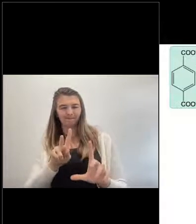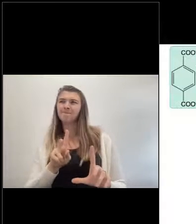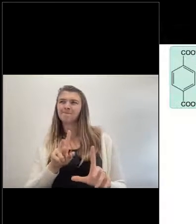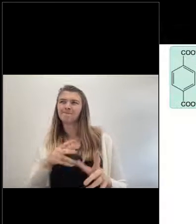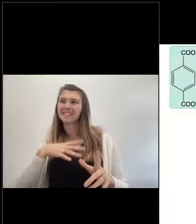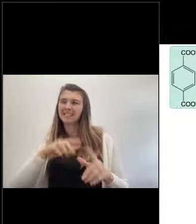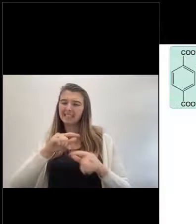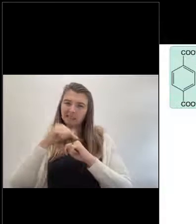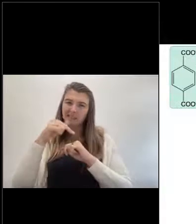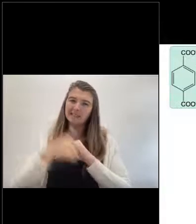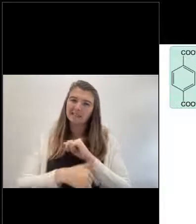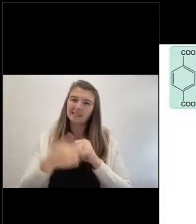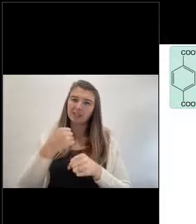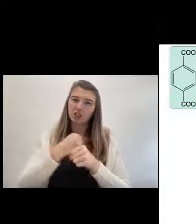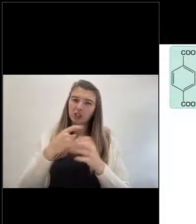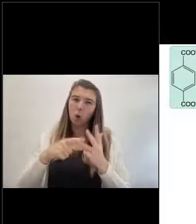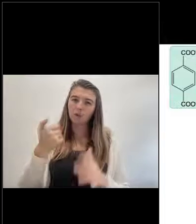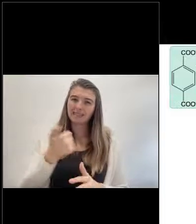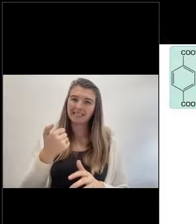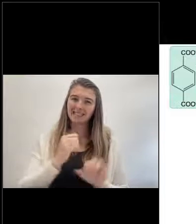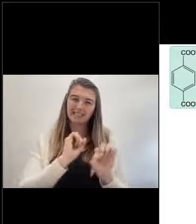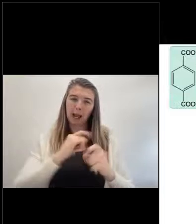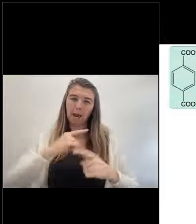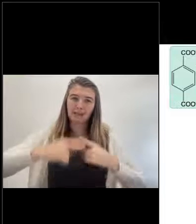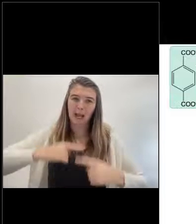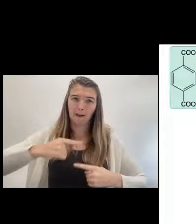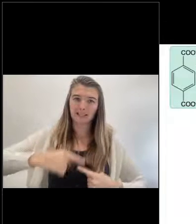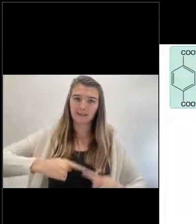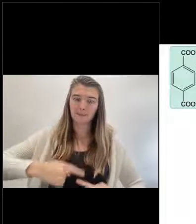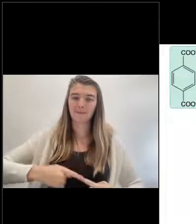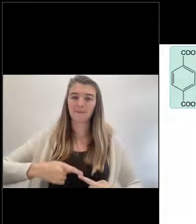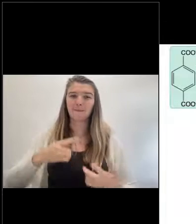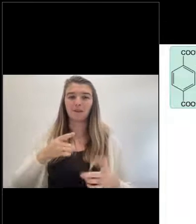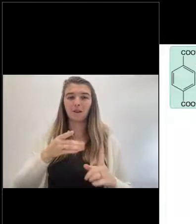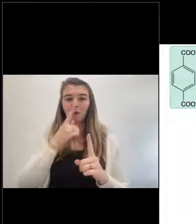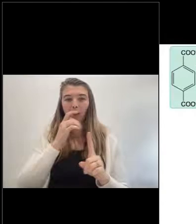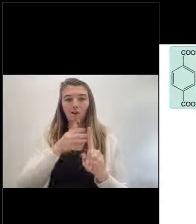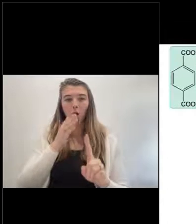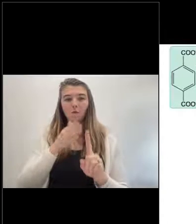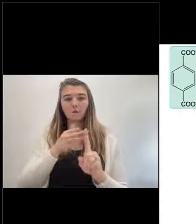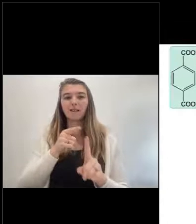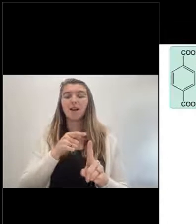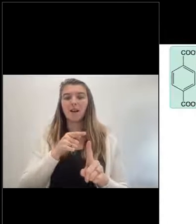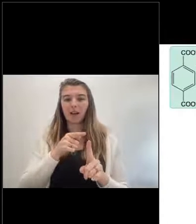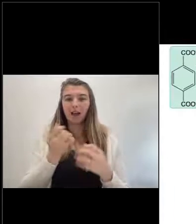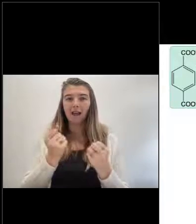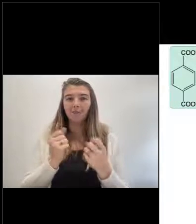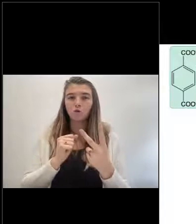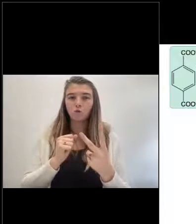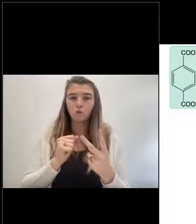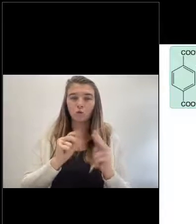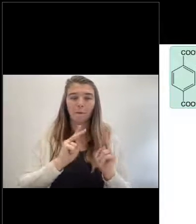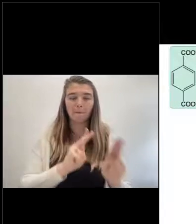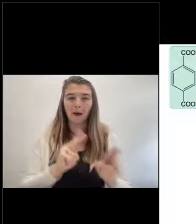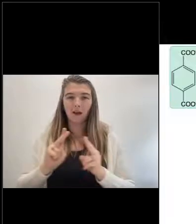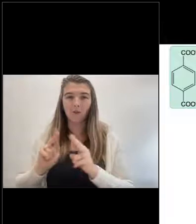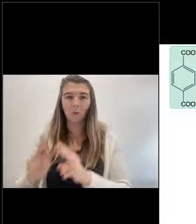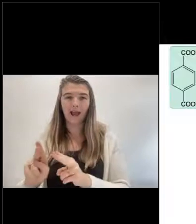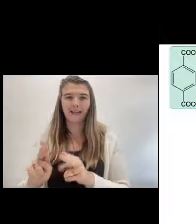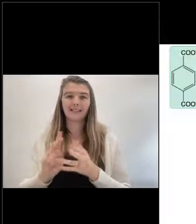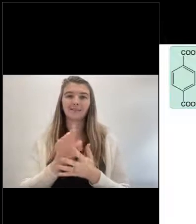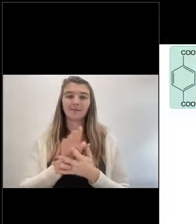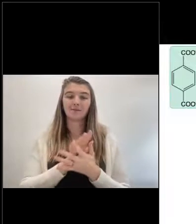of GO16, and we have noticed that GO16 has essentially two sets of pathways for the metabolism of protocatechase,